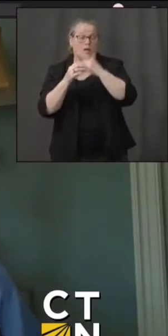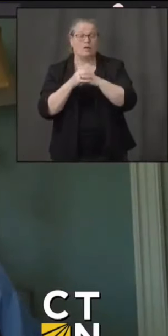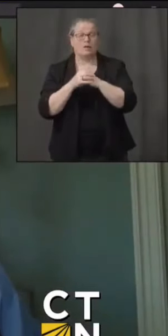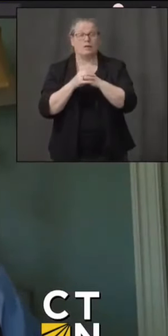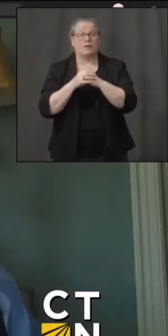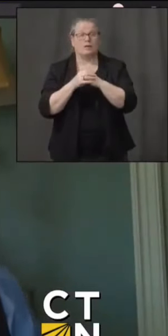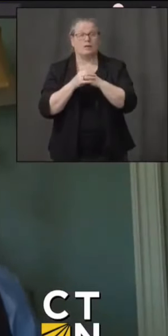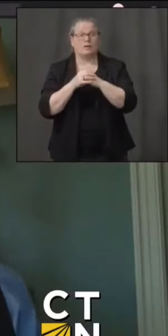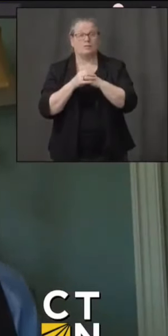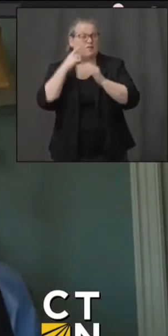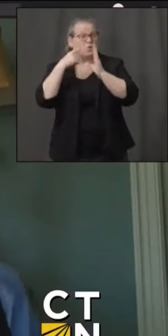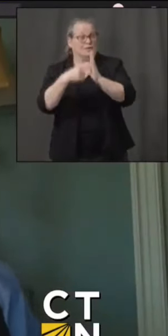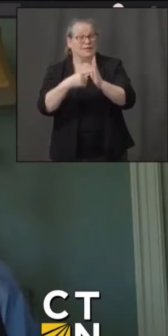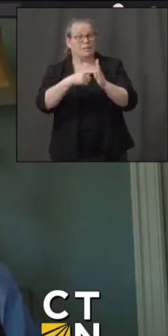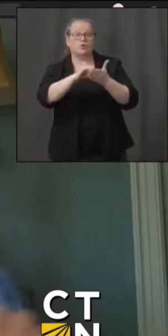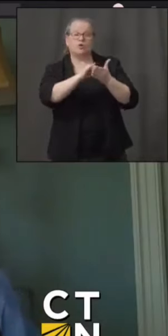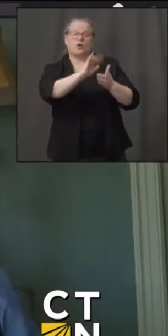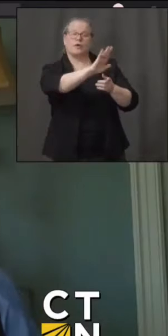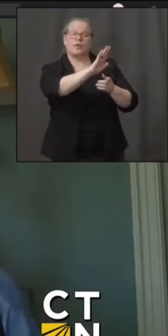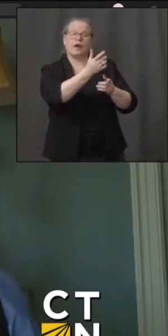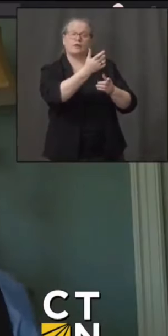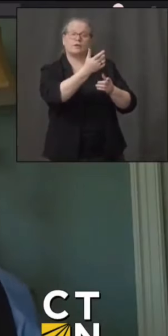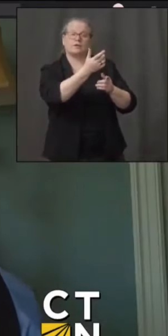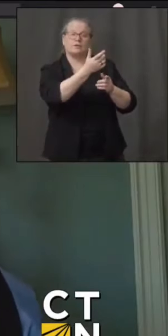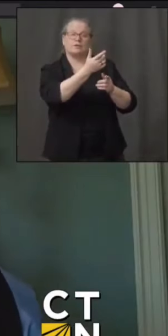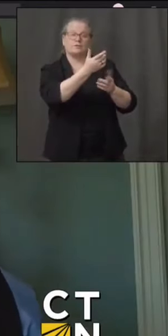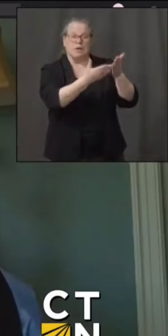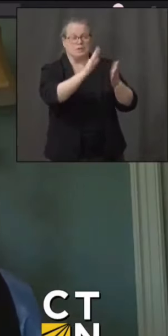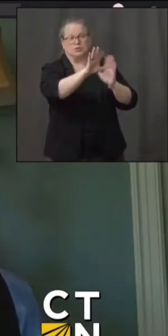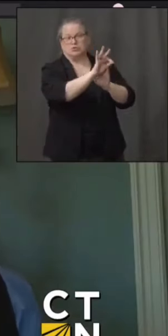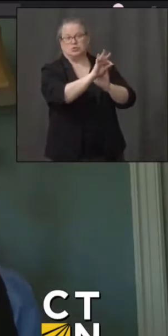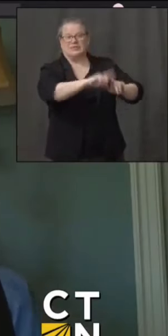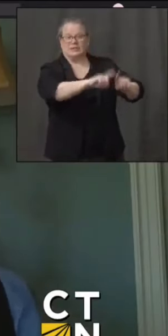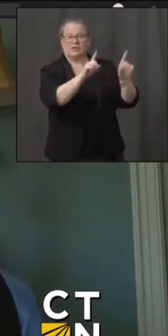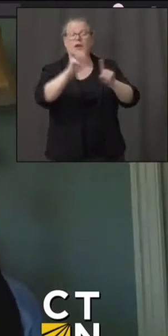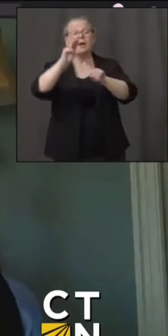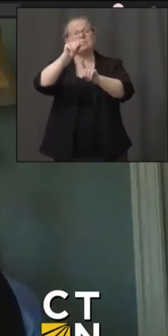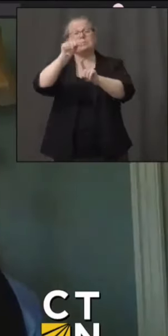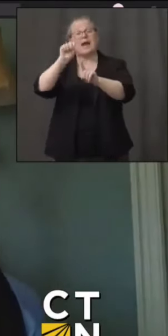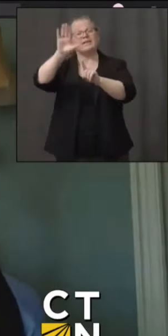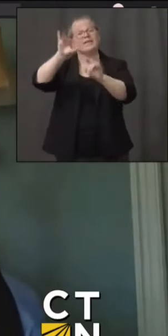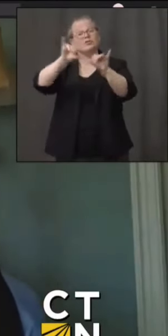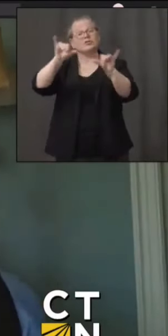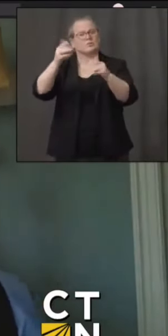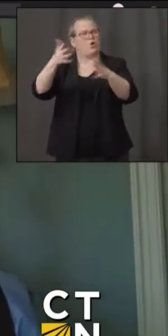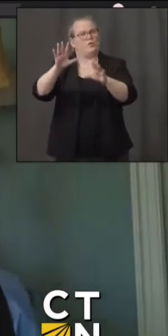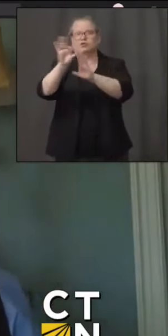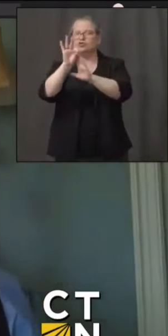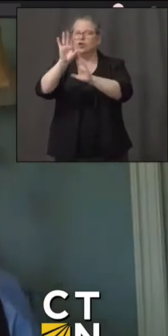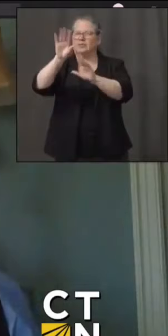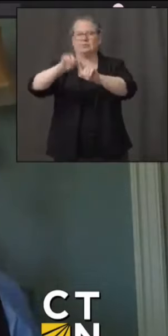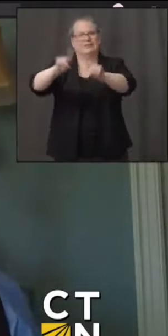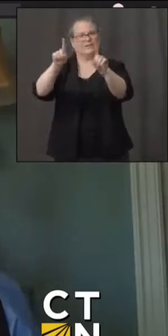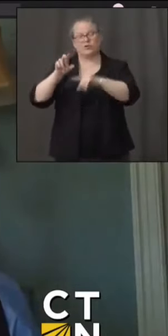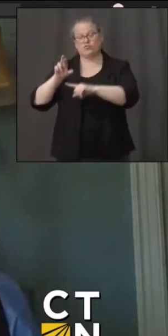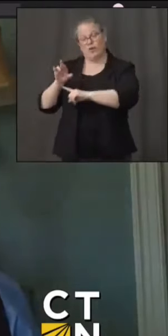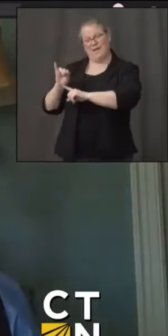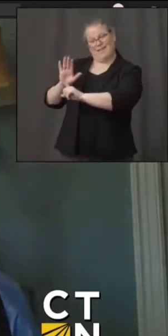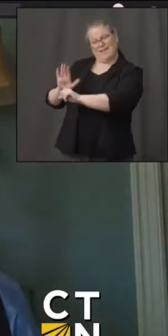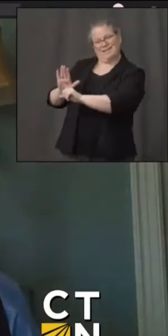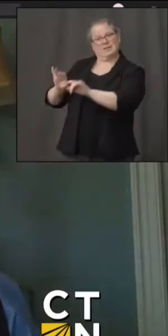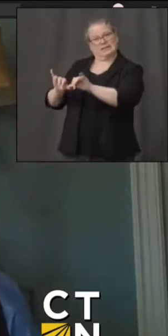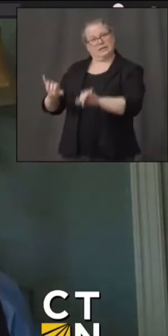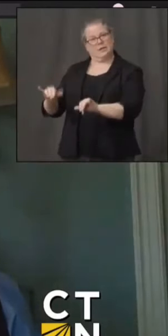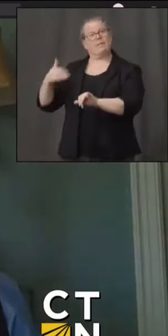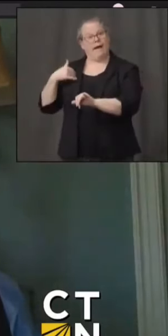that's different. Massachusetts has already chosen a different system. Rhode Island has their own system, which they've set up, which